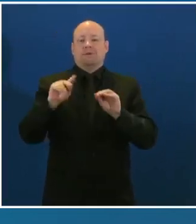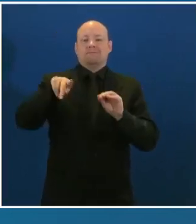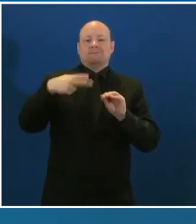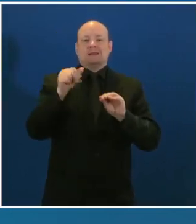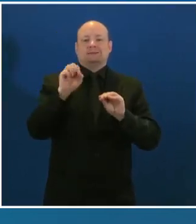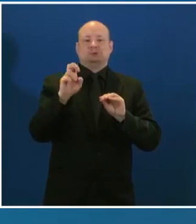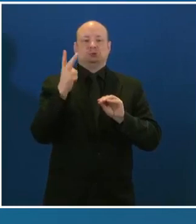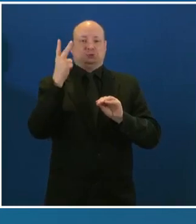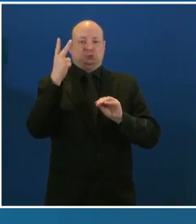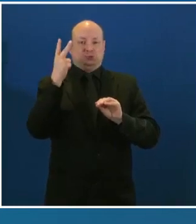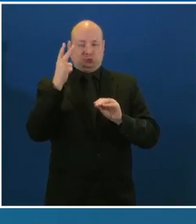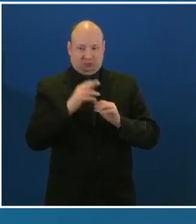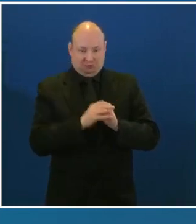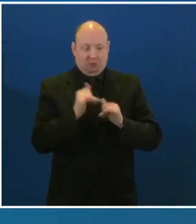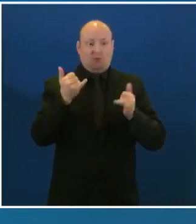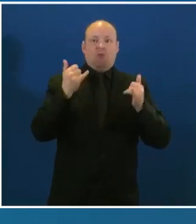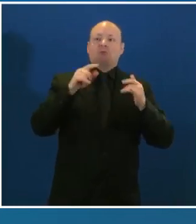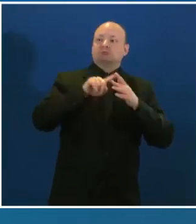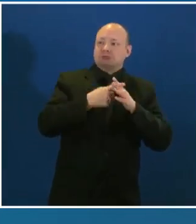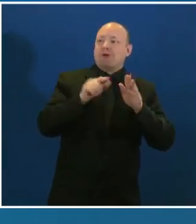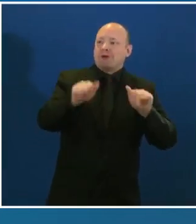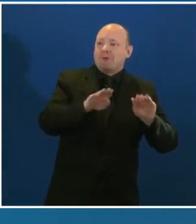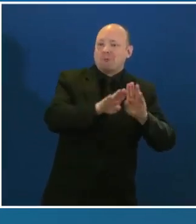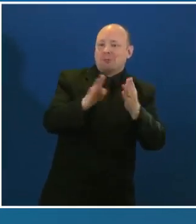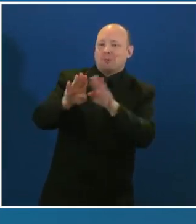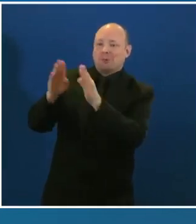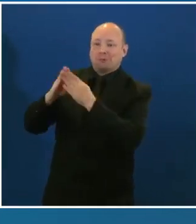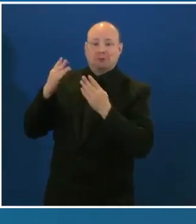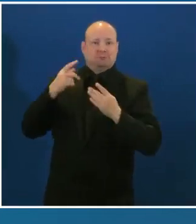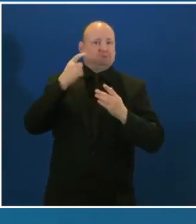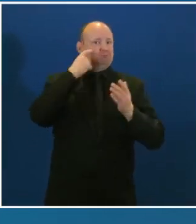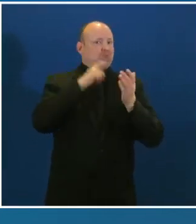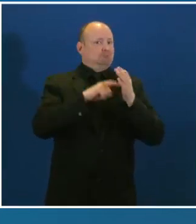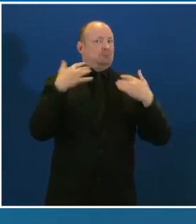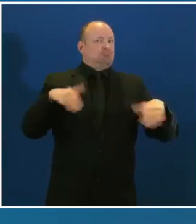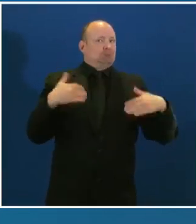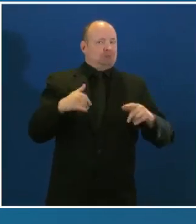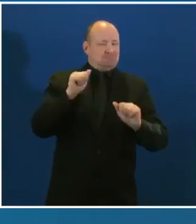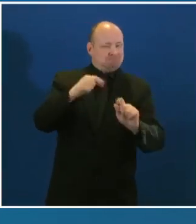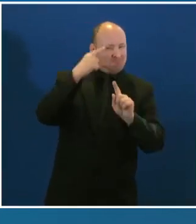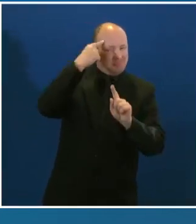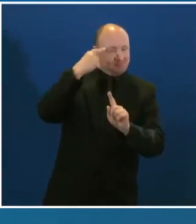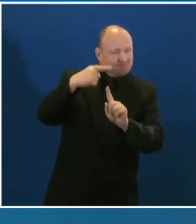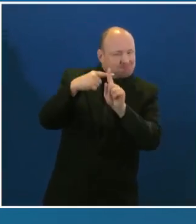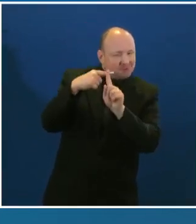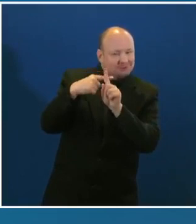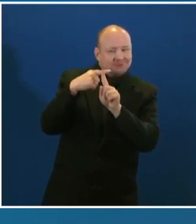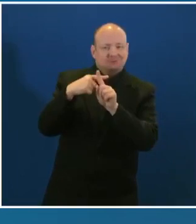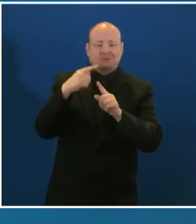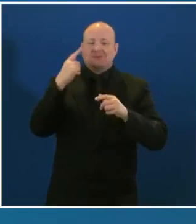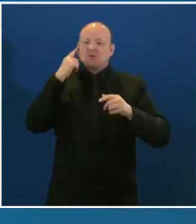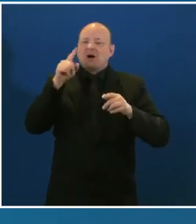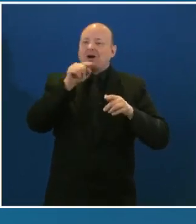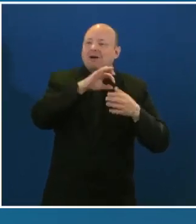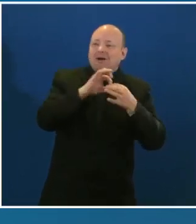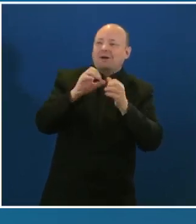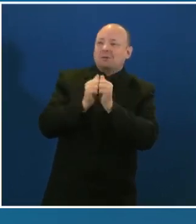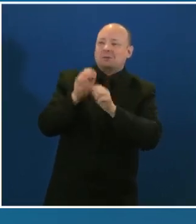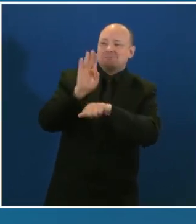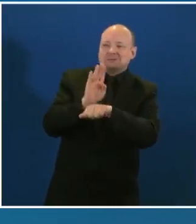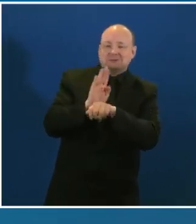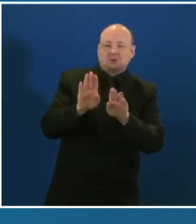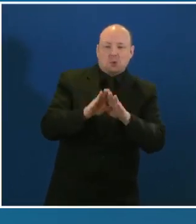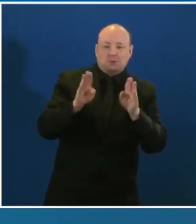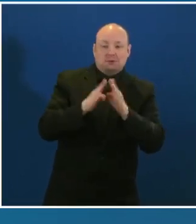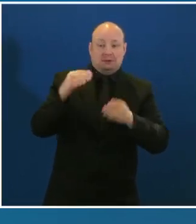And this is absolutely wonderful, positive news for us and for our businesses. Our restaurants can now return to indoor dining